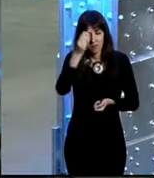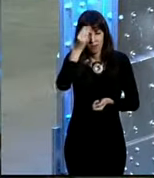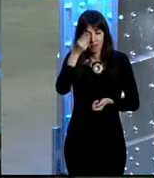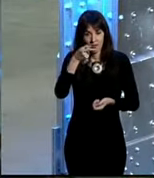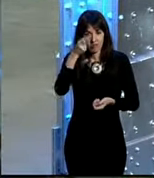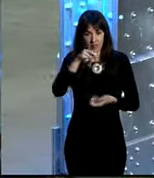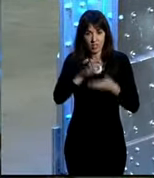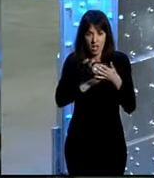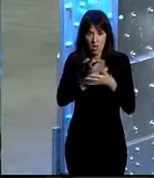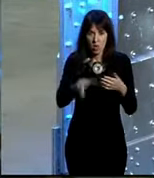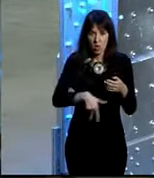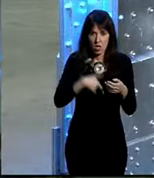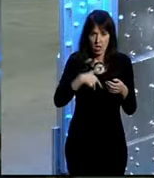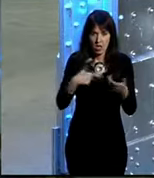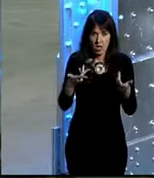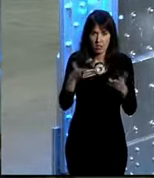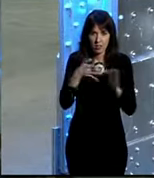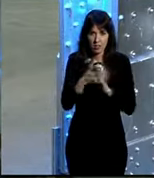experiences.